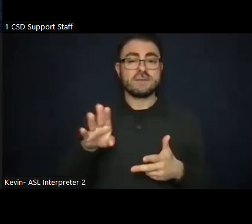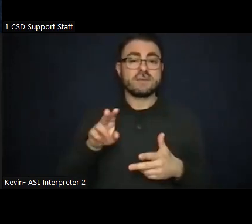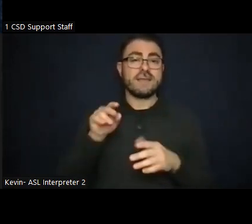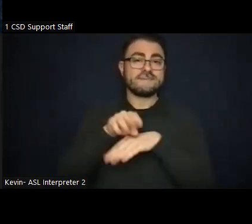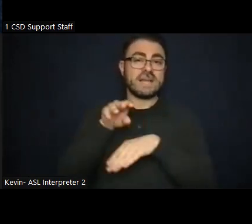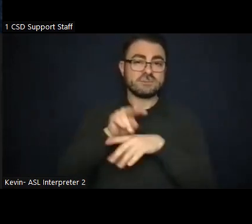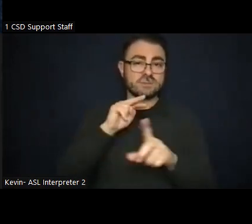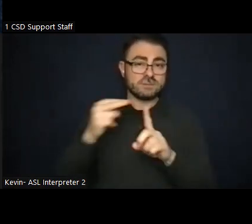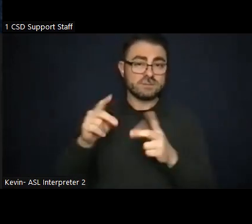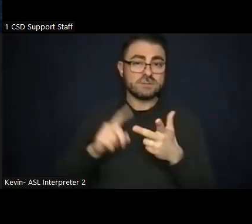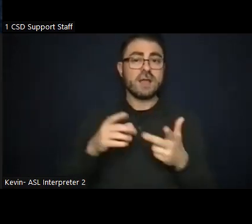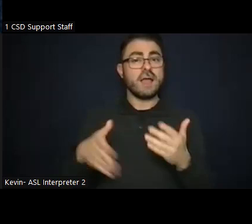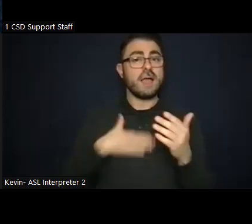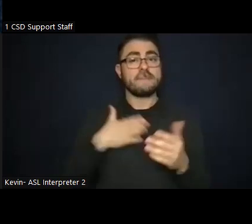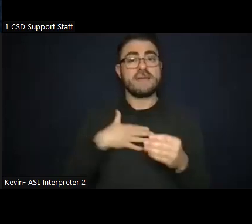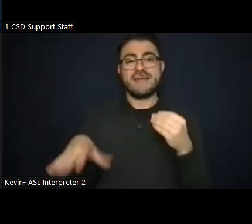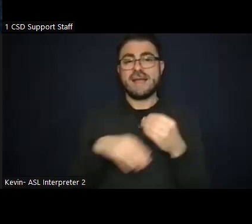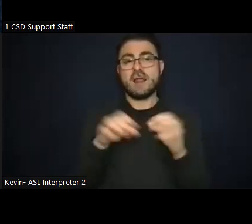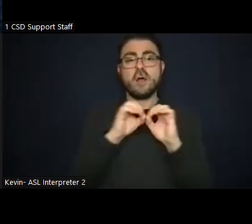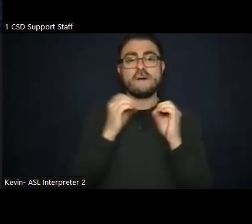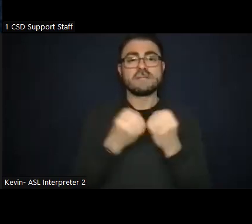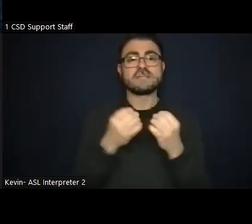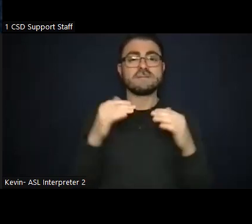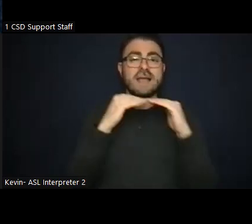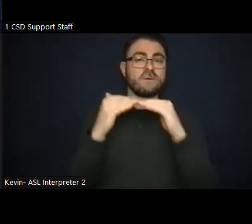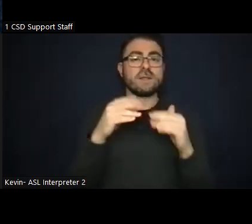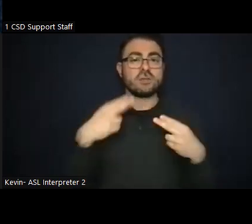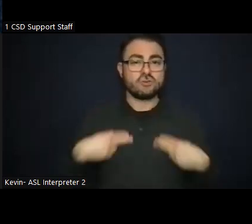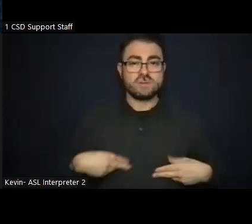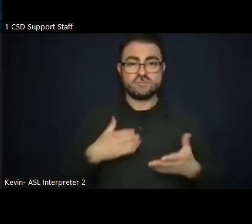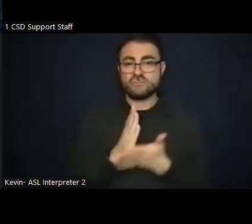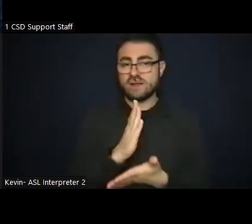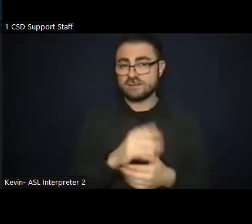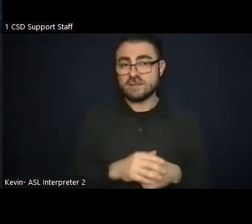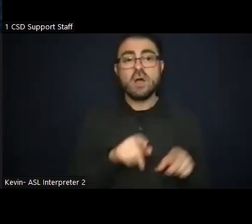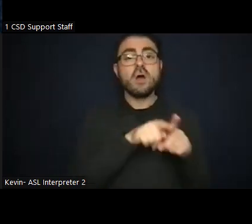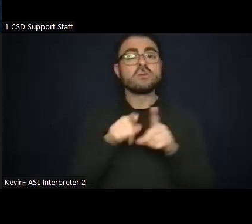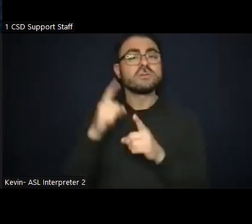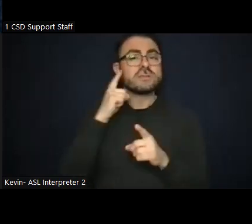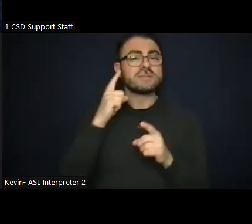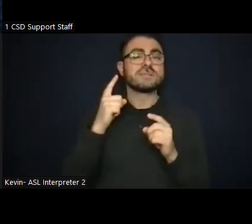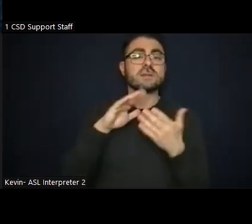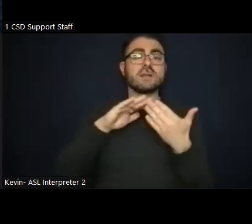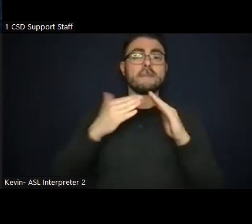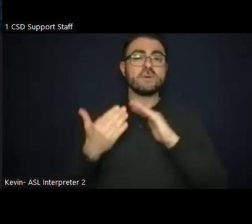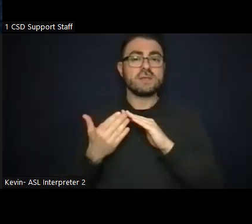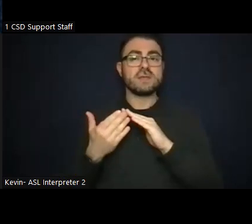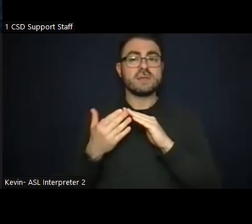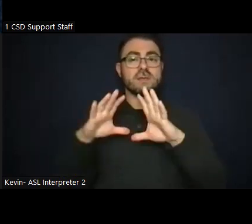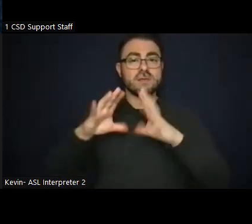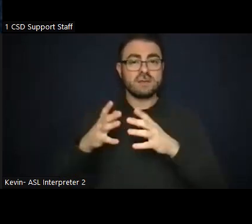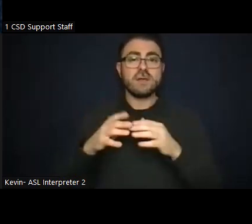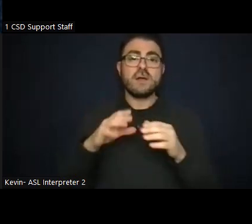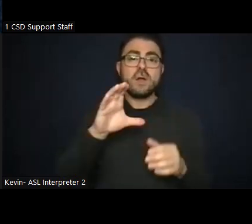Office of Equity and Human Rights. But I also think that you should think about community organizations like the Coalition of Communities of Color